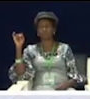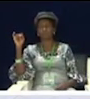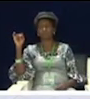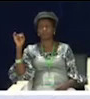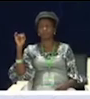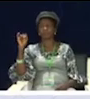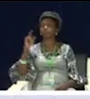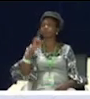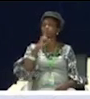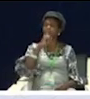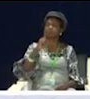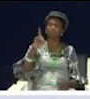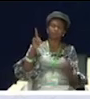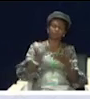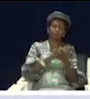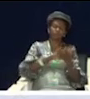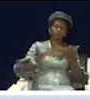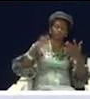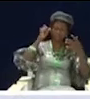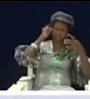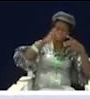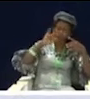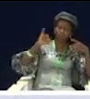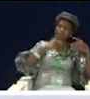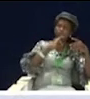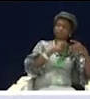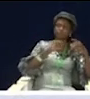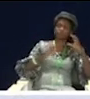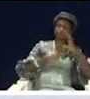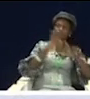real divine understanding is a spirit.